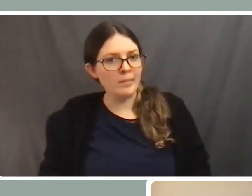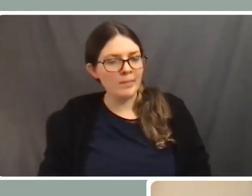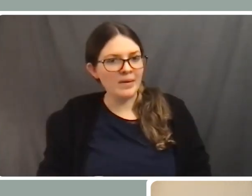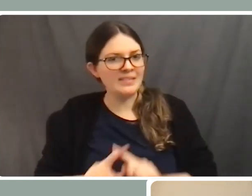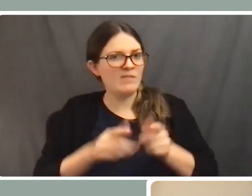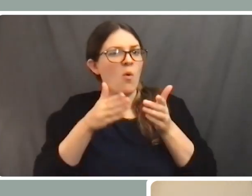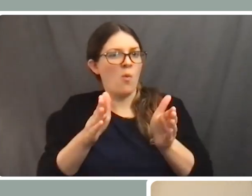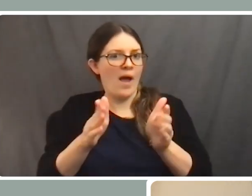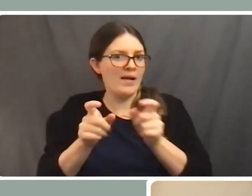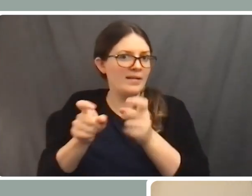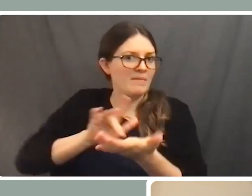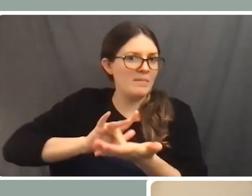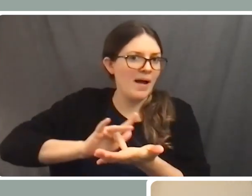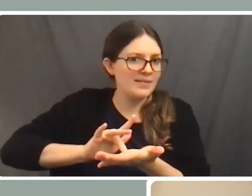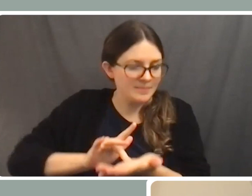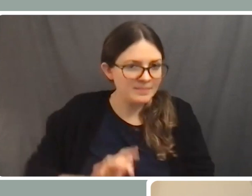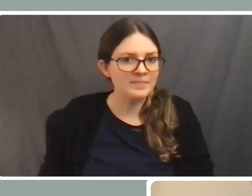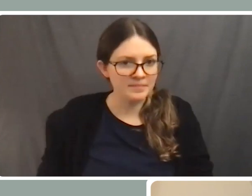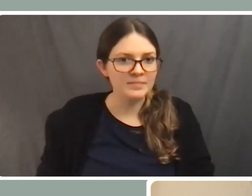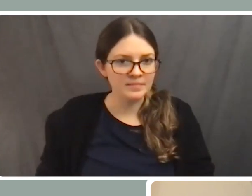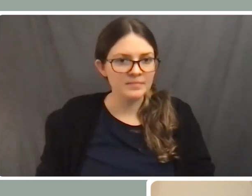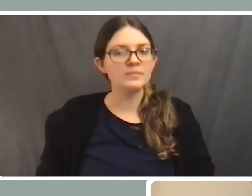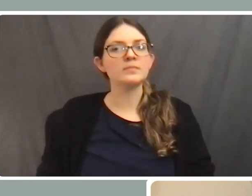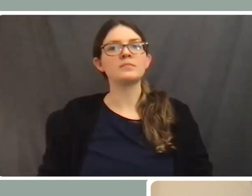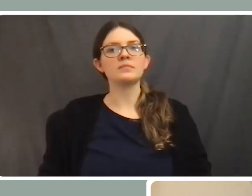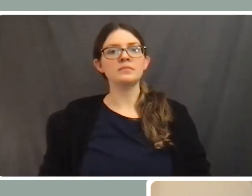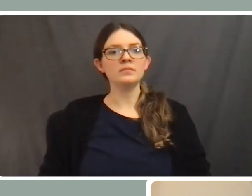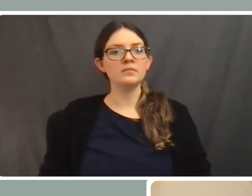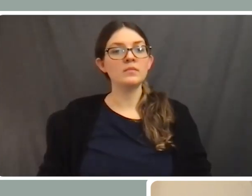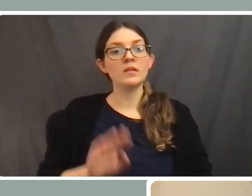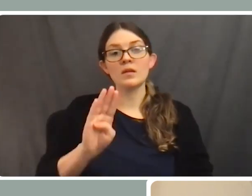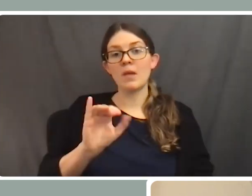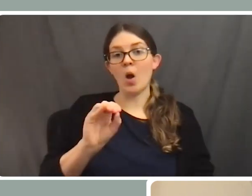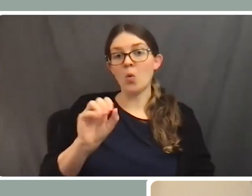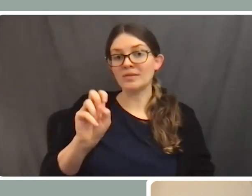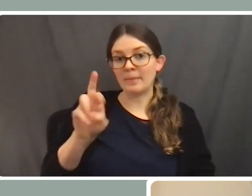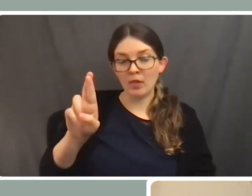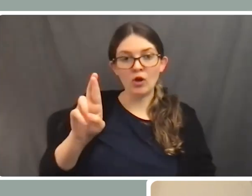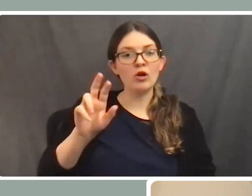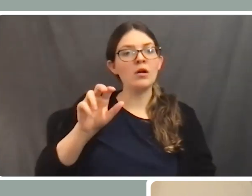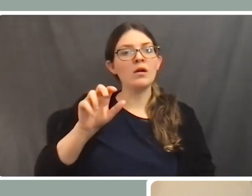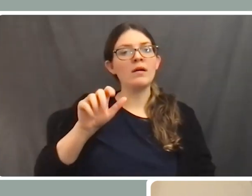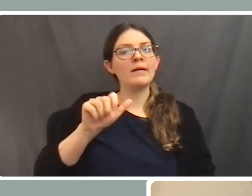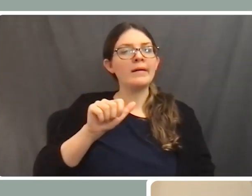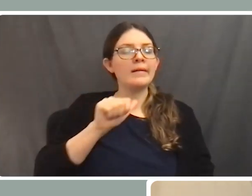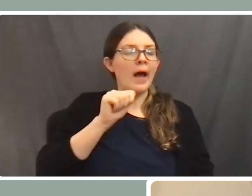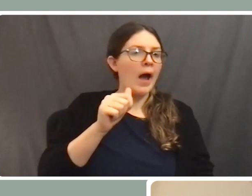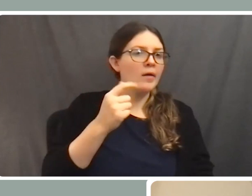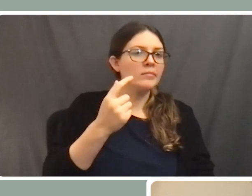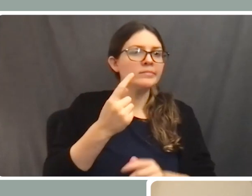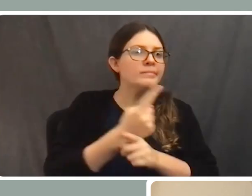administration that we also talk about with patients in the clinic. But biosimilars for Herceptin, many of them exist, and